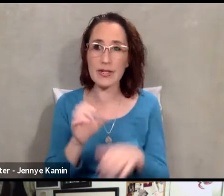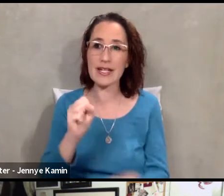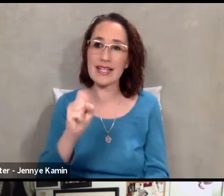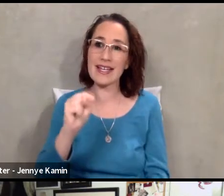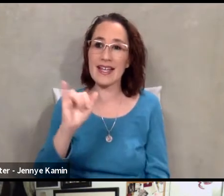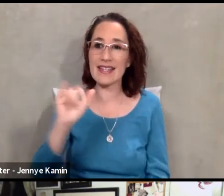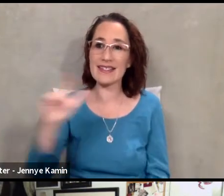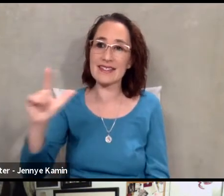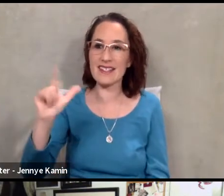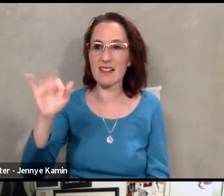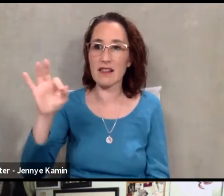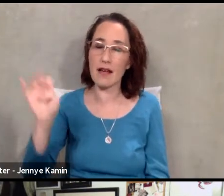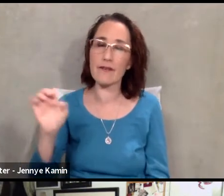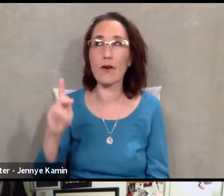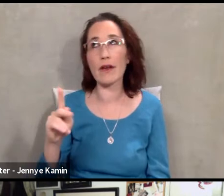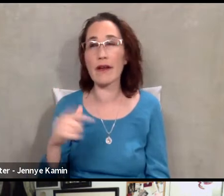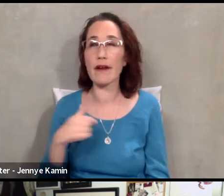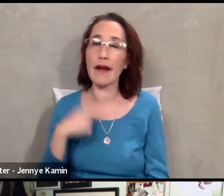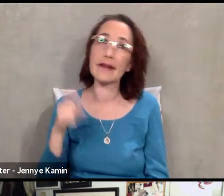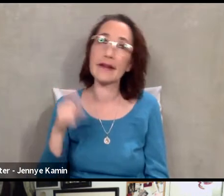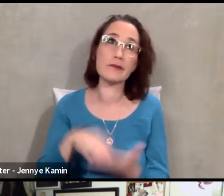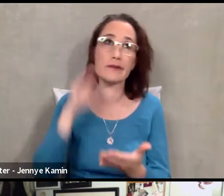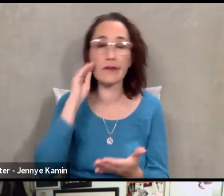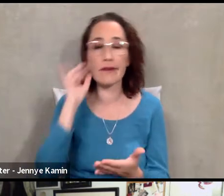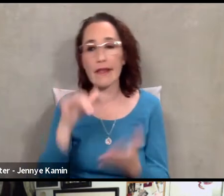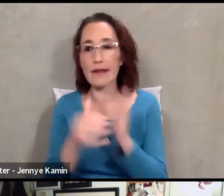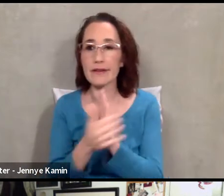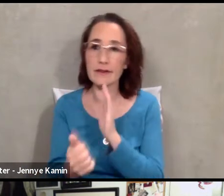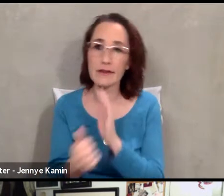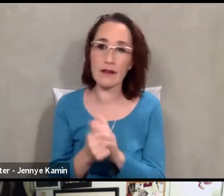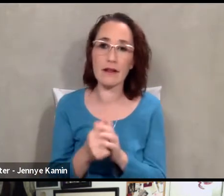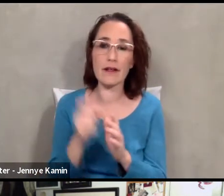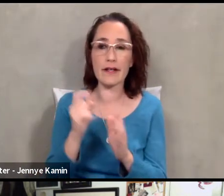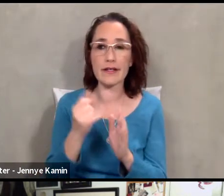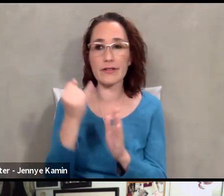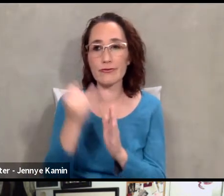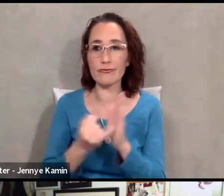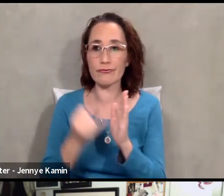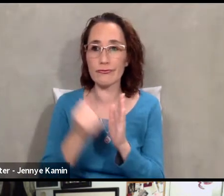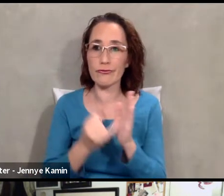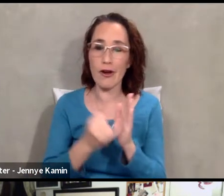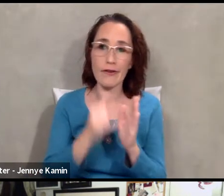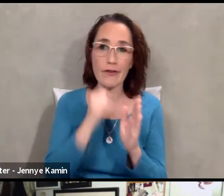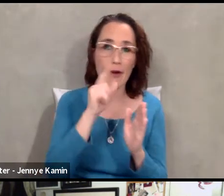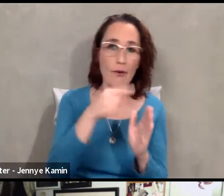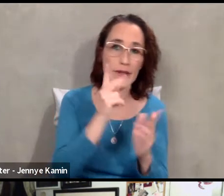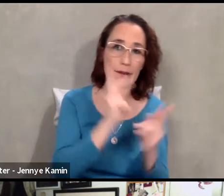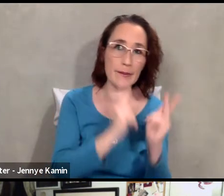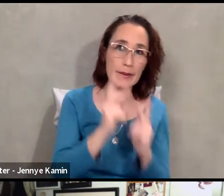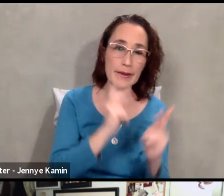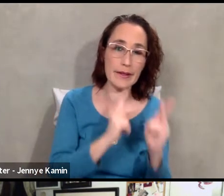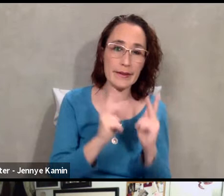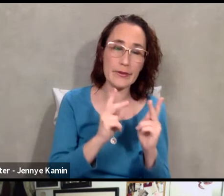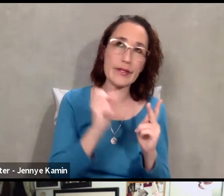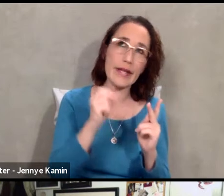to learn how to do that. You do need to learn how to draw things other than people.